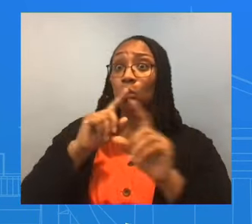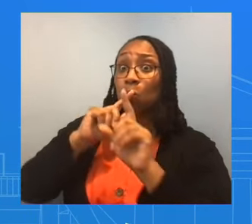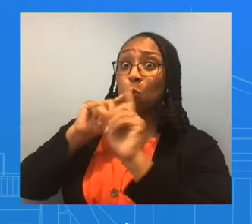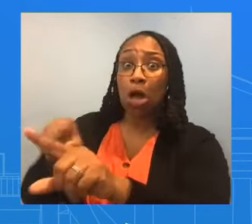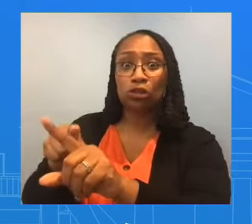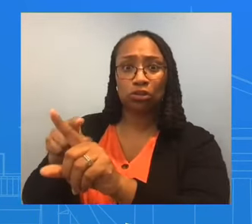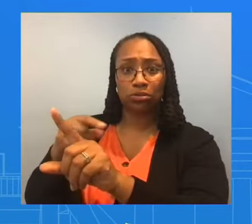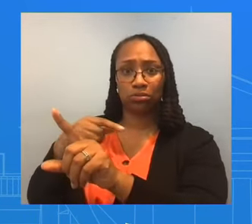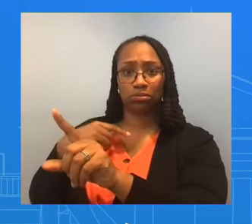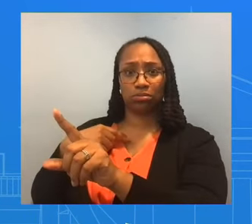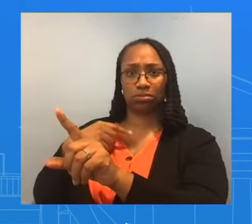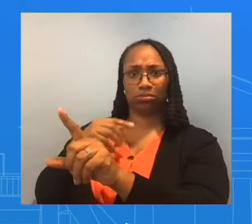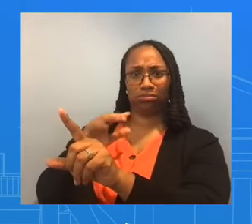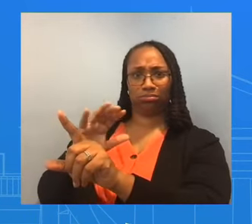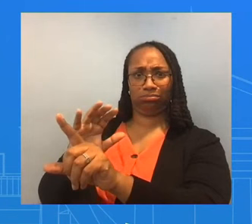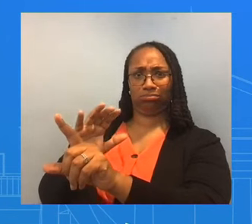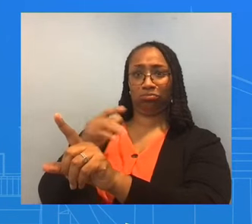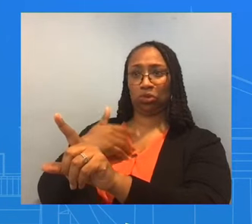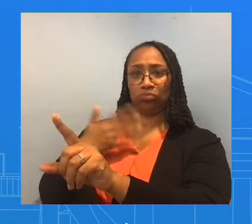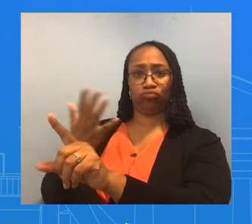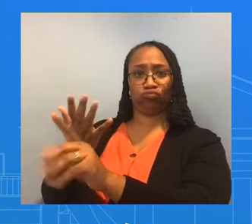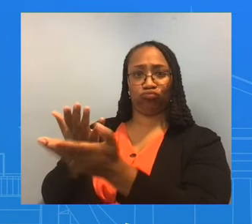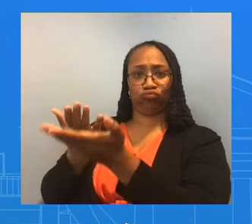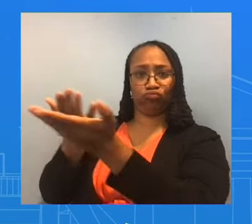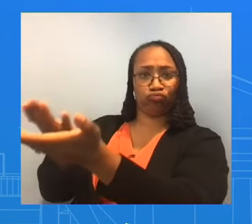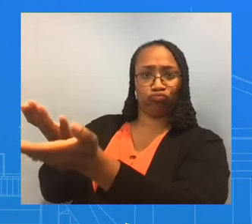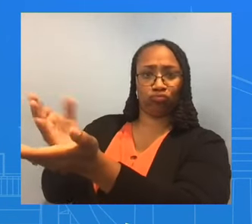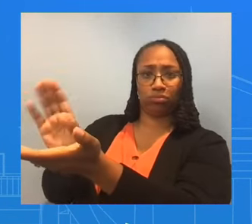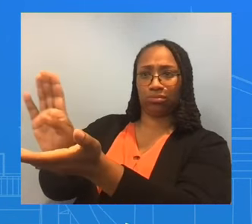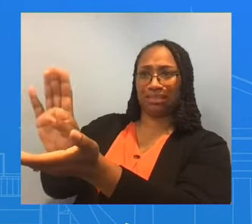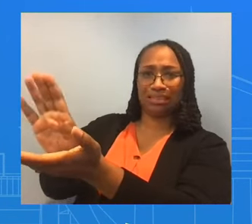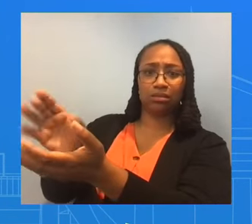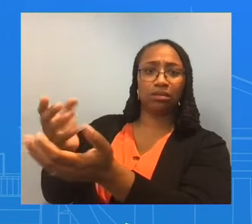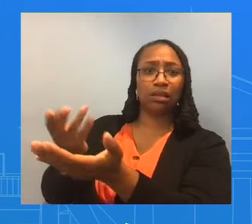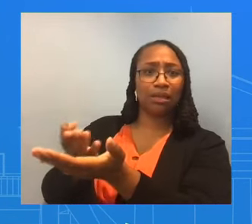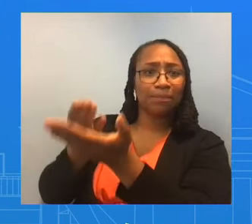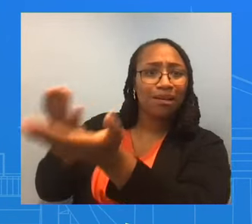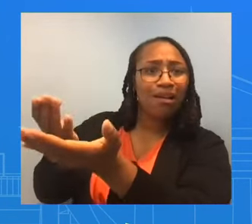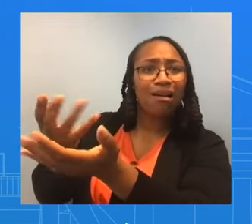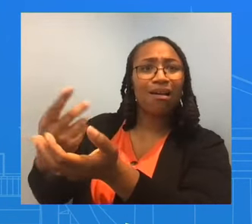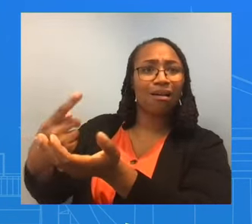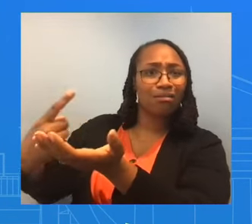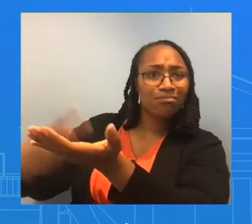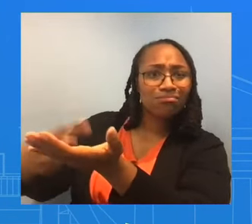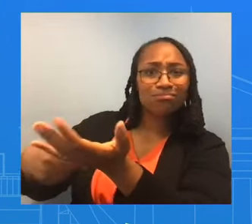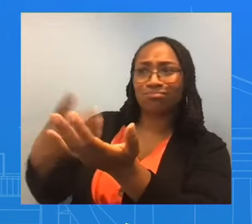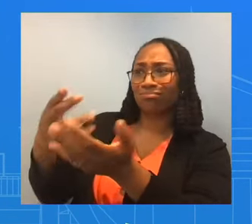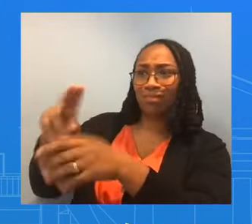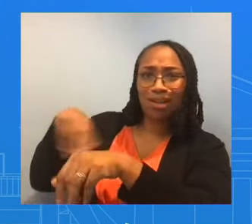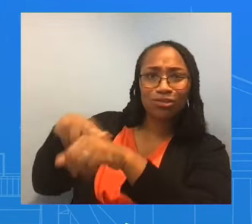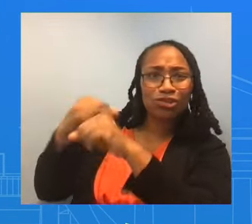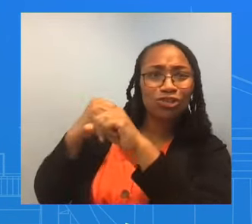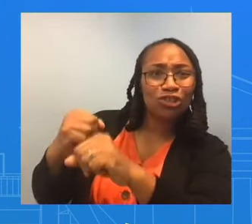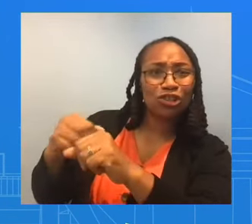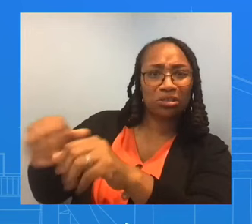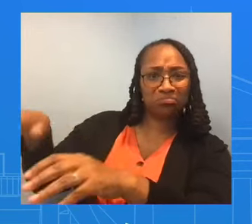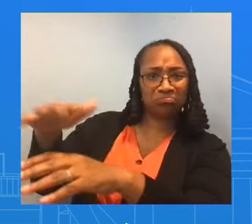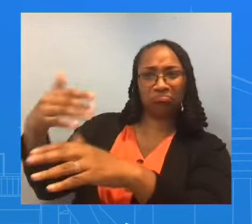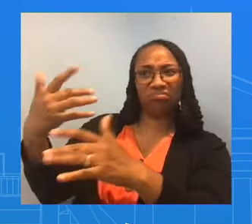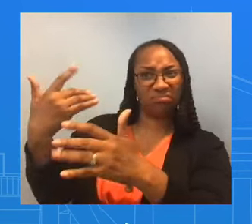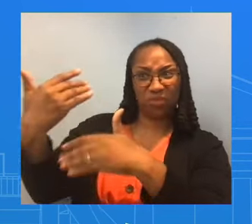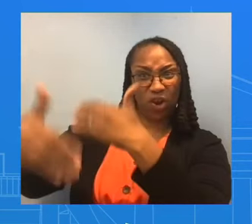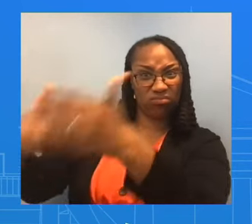as we talk about national security, as we talk about moving the agenda forward. Yeah, okay, go ahead.